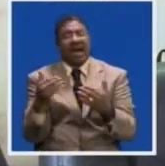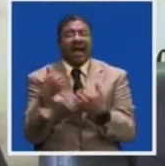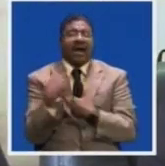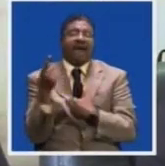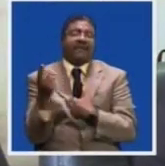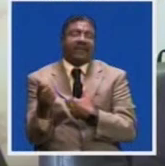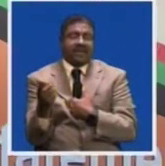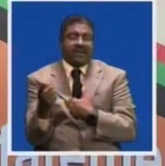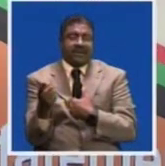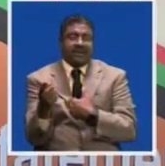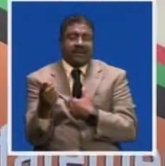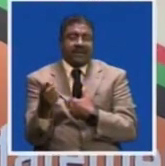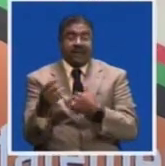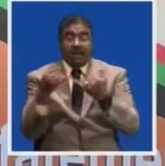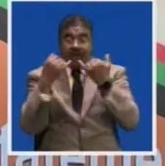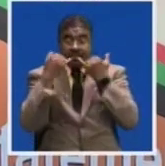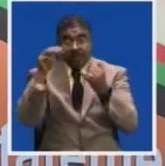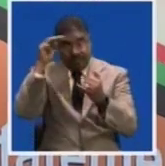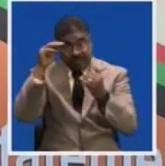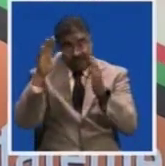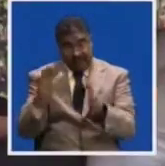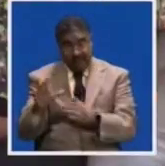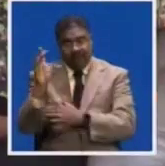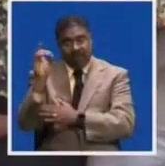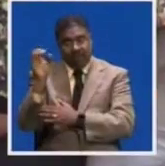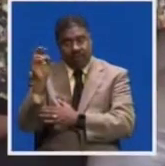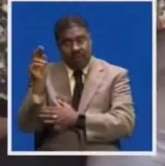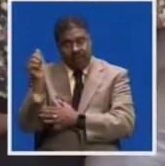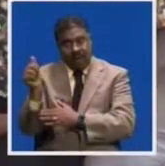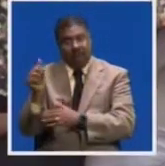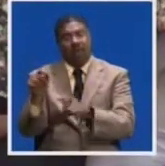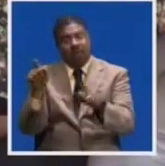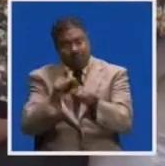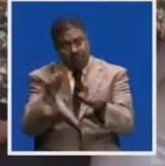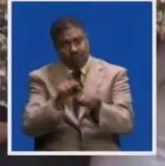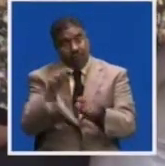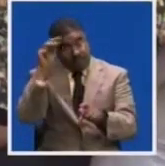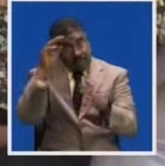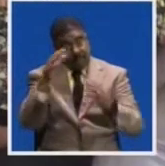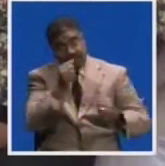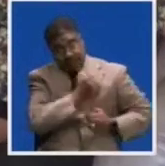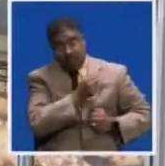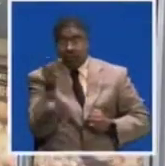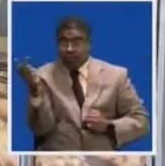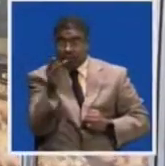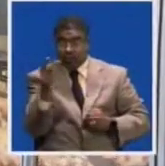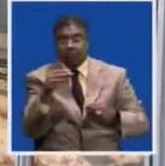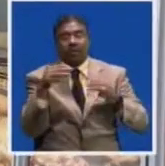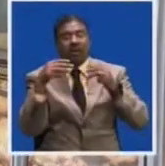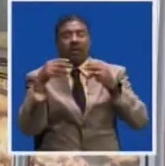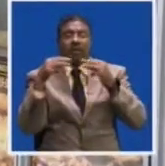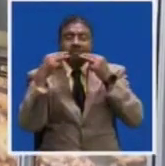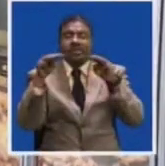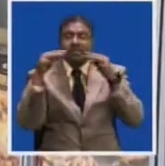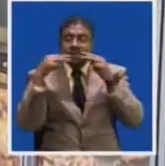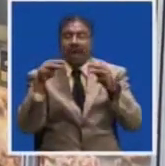Dola Syria and Home Affairs counterpart Stephen Kampiongo have held a media briefing where a wide range of issues were discussed. Among